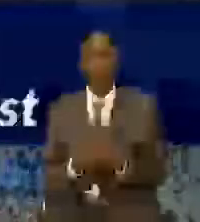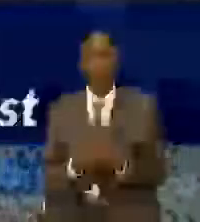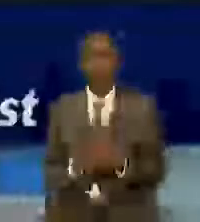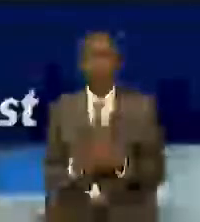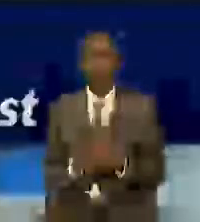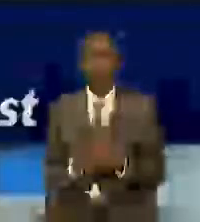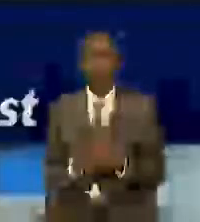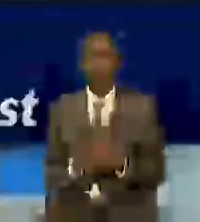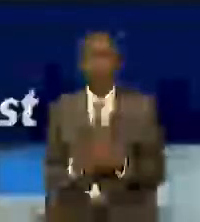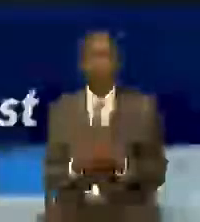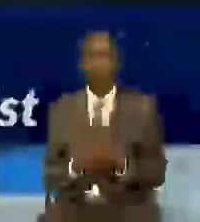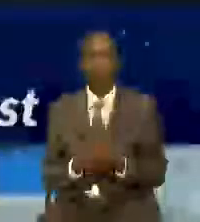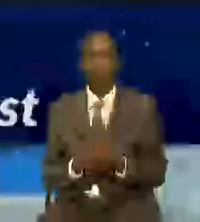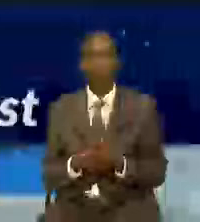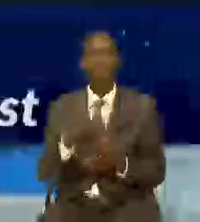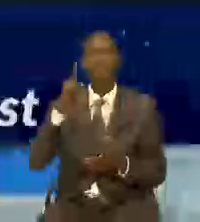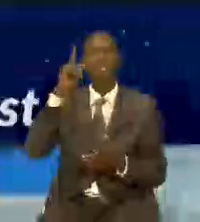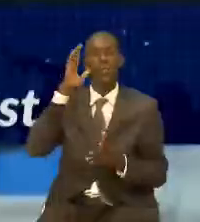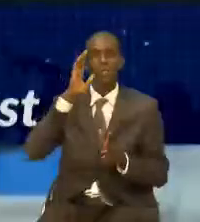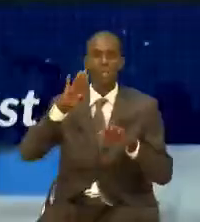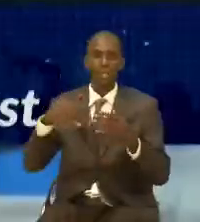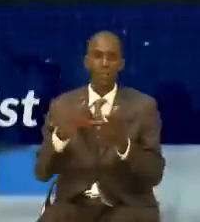he will give it to you